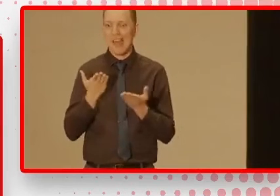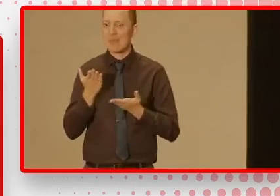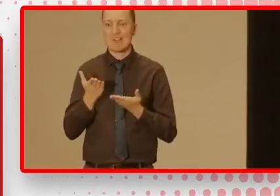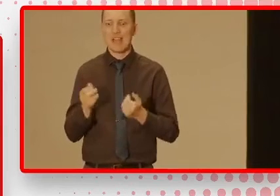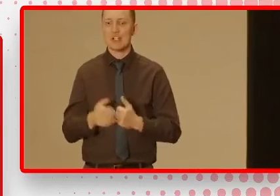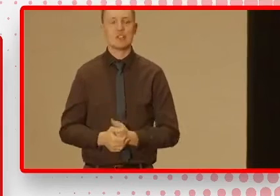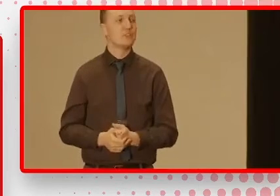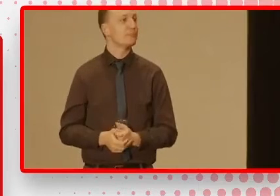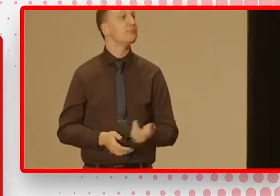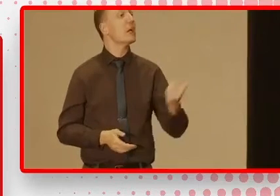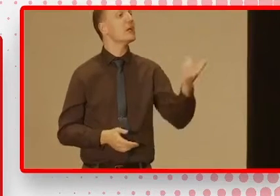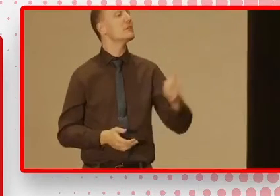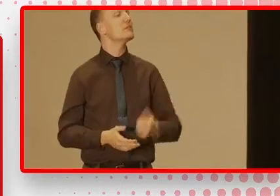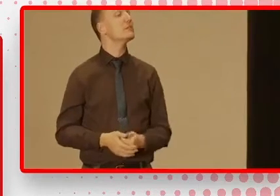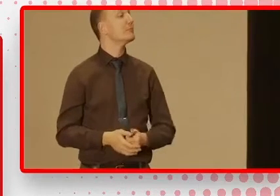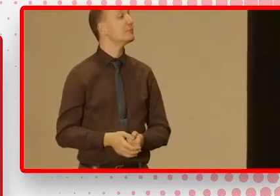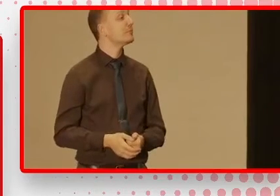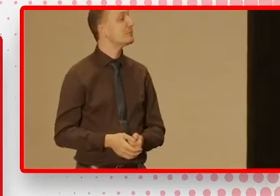Yes, you have a question?